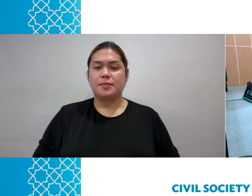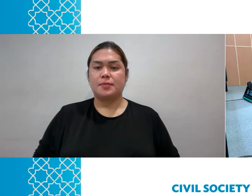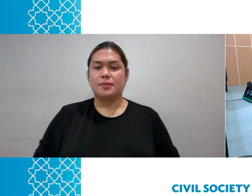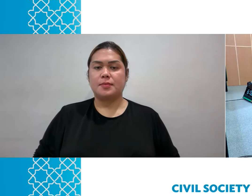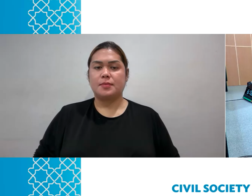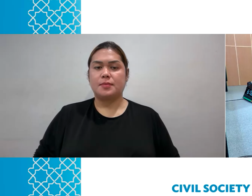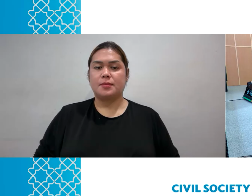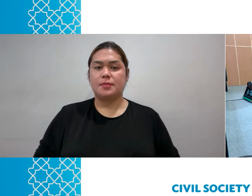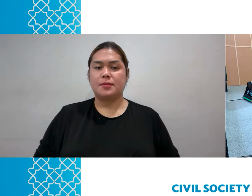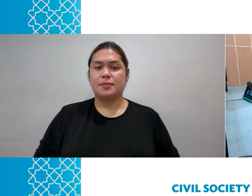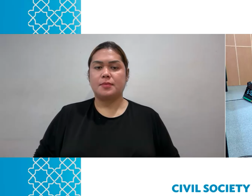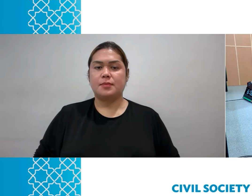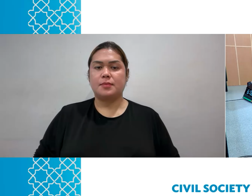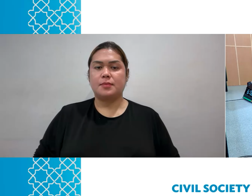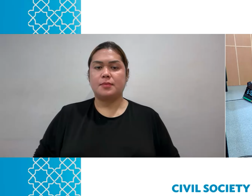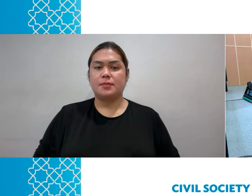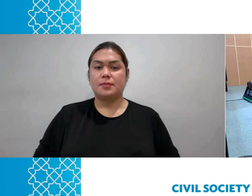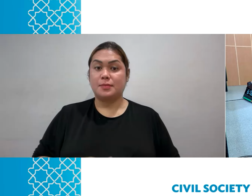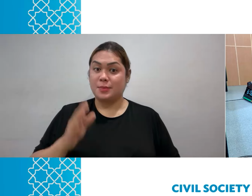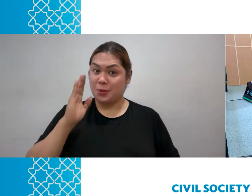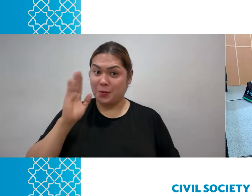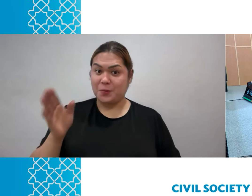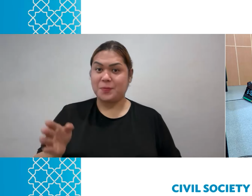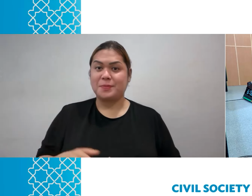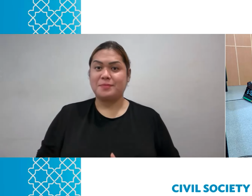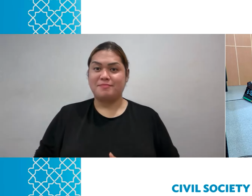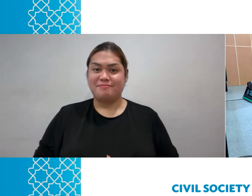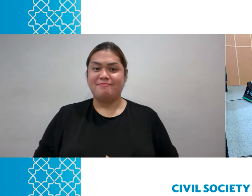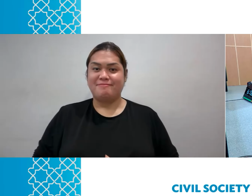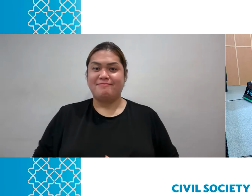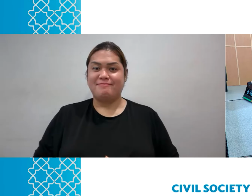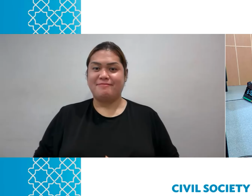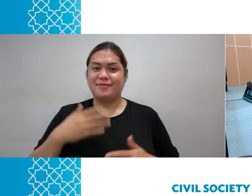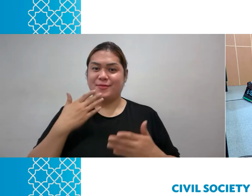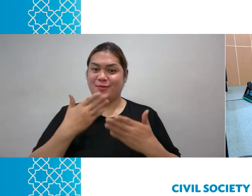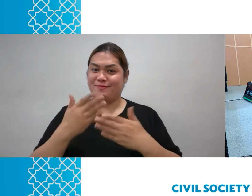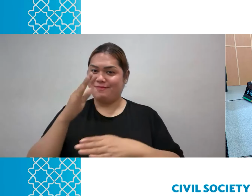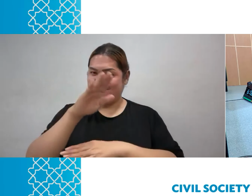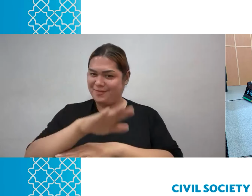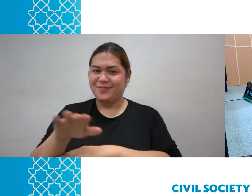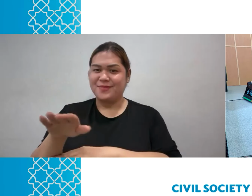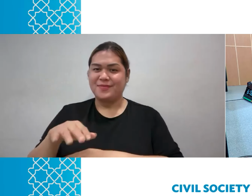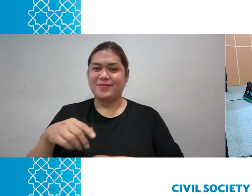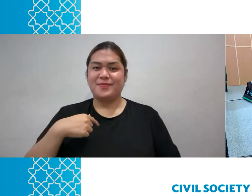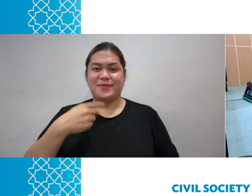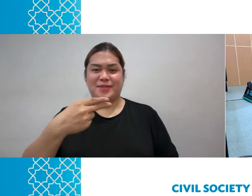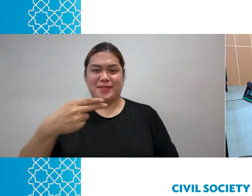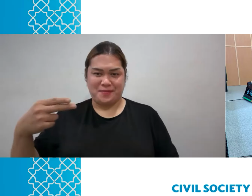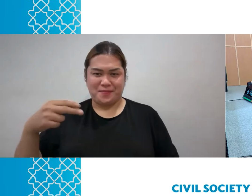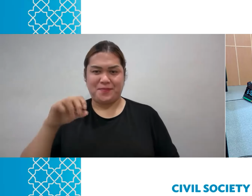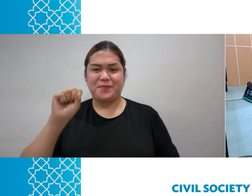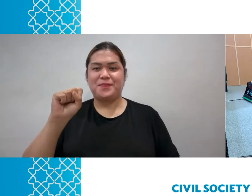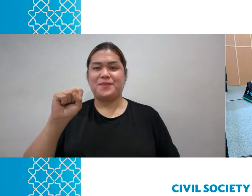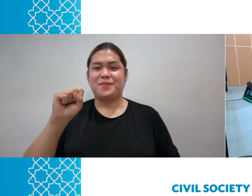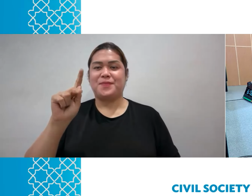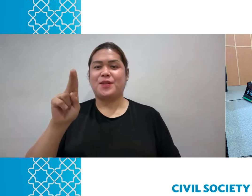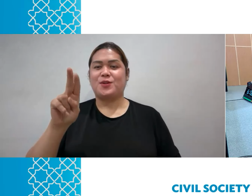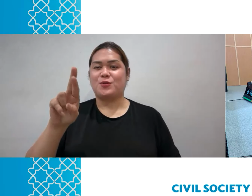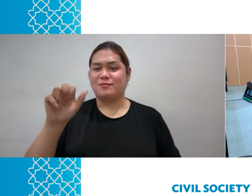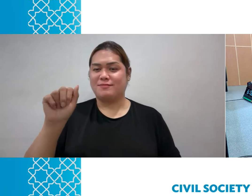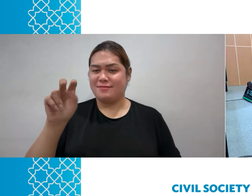Hello. Yeah. So a very good afternoon. I'm Shivani Khurana from India. I represent Rahagiri Foundation, an